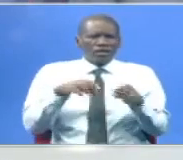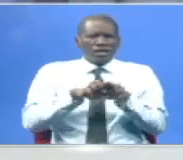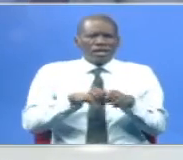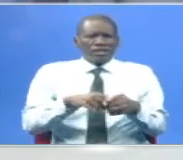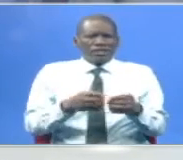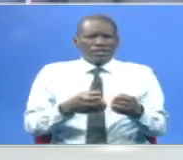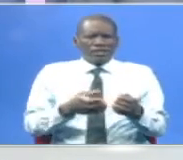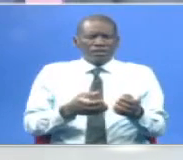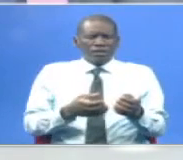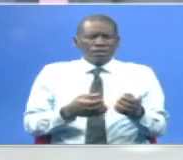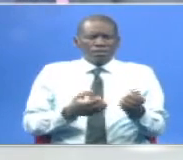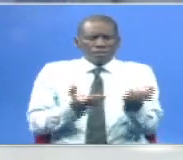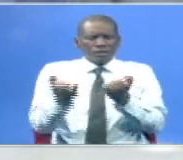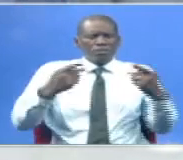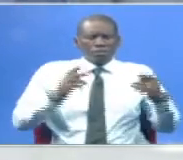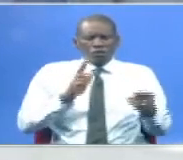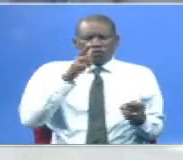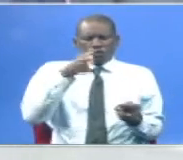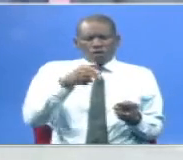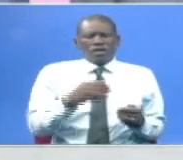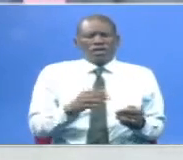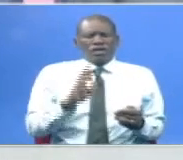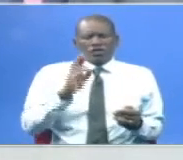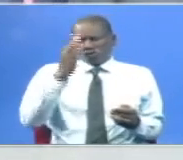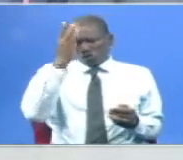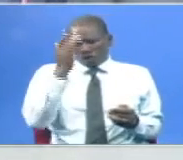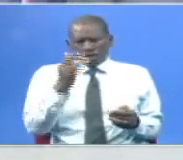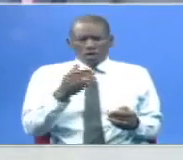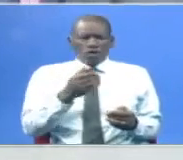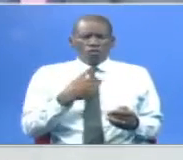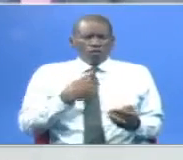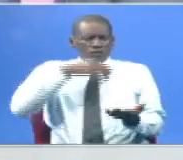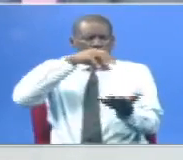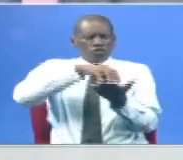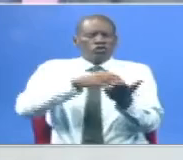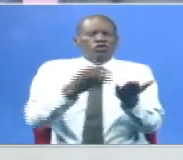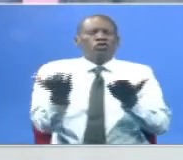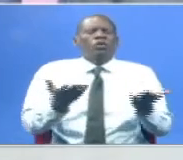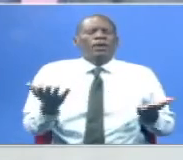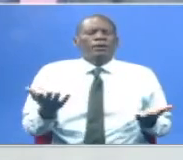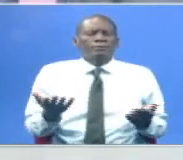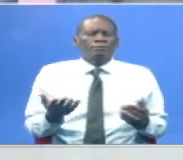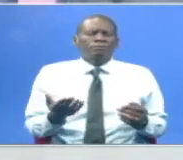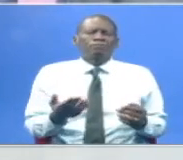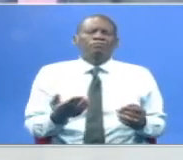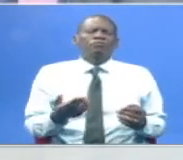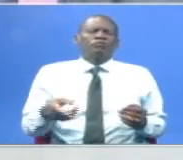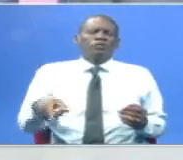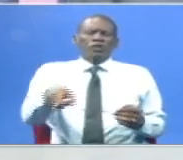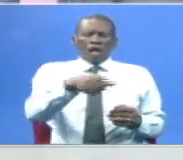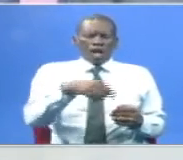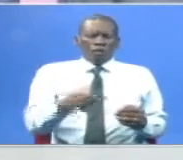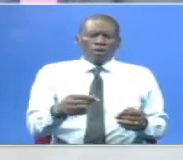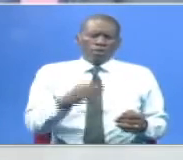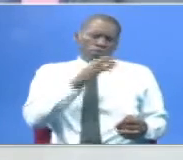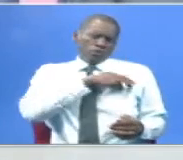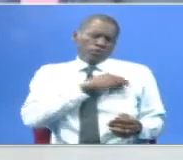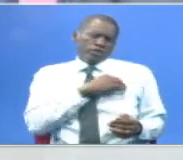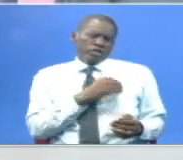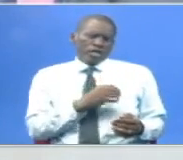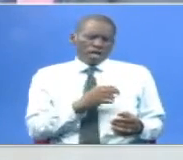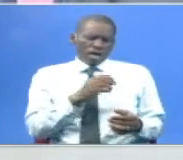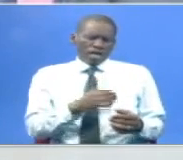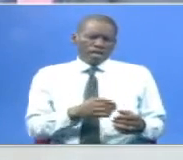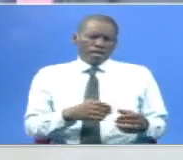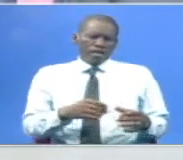dealers, because we have had a situation where our margins have been eaten